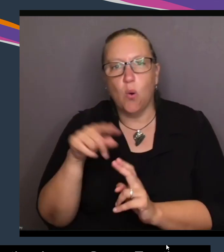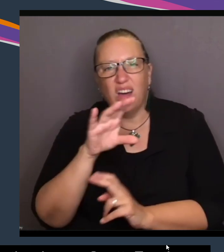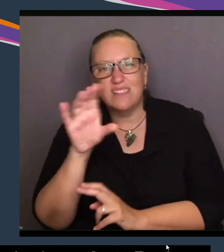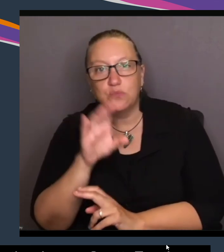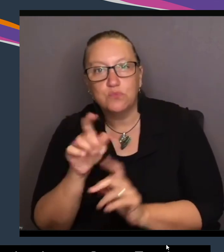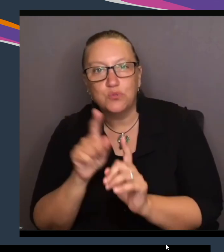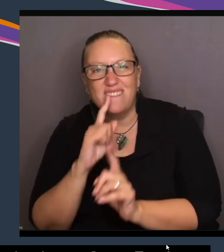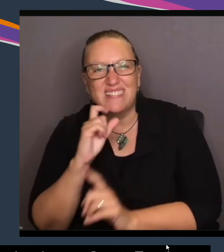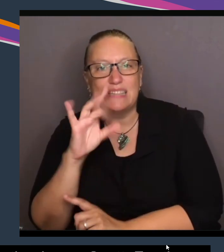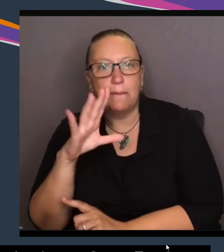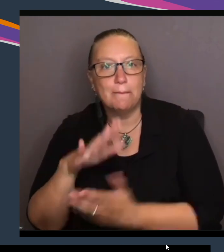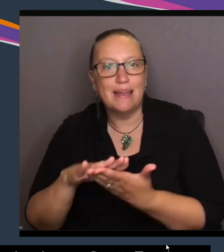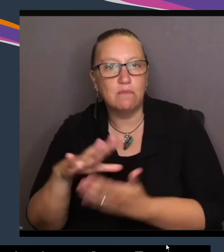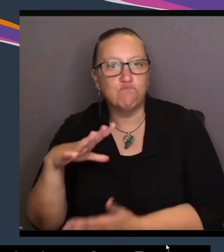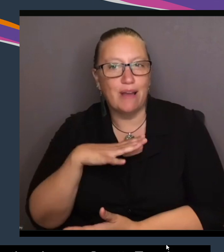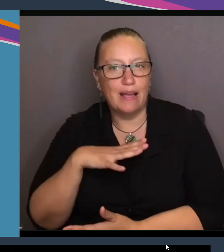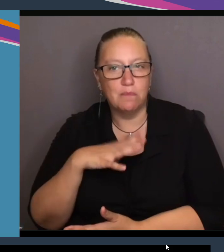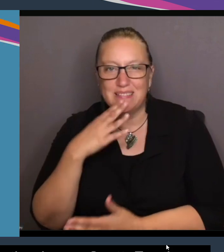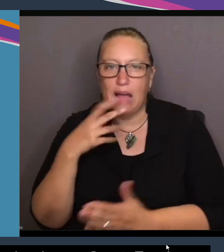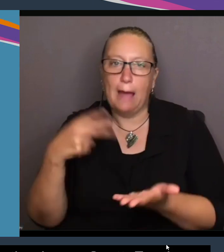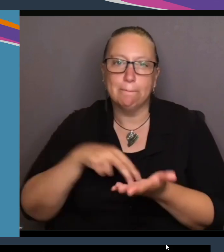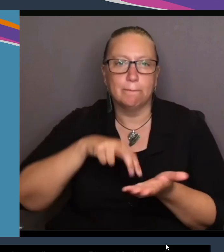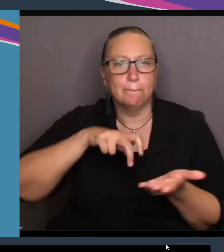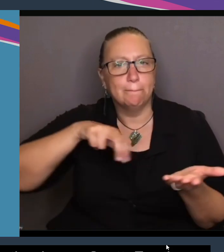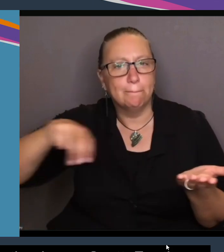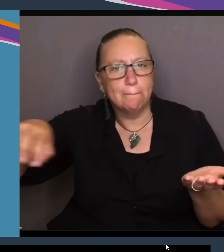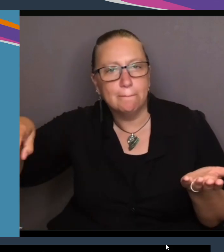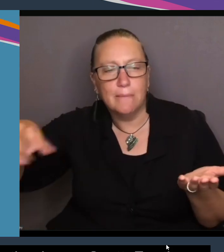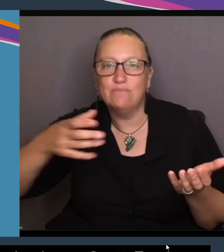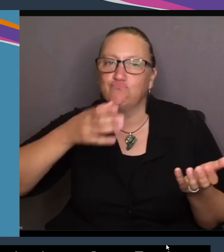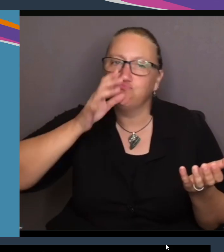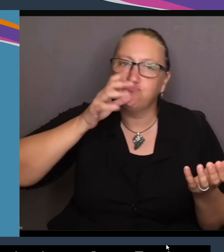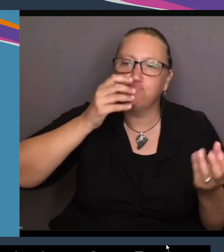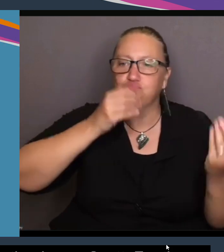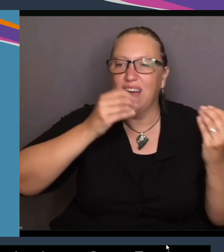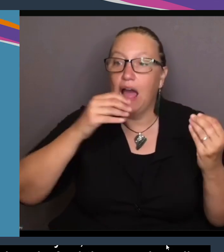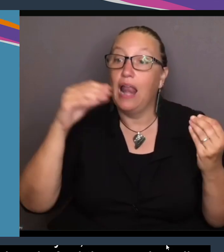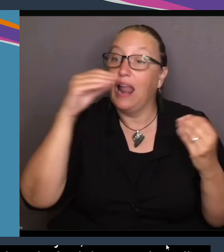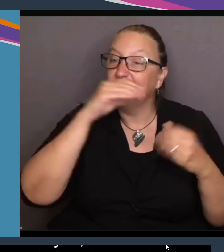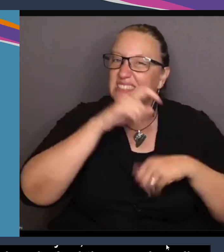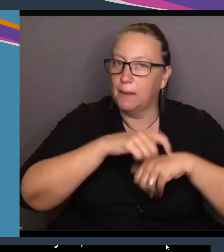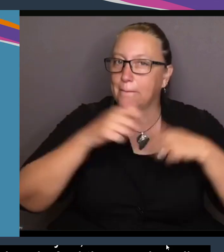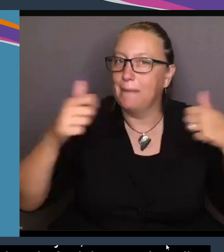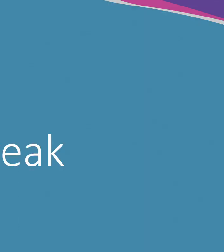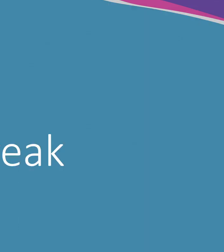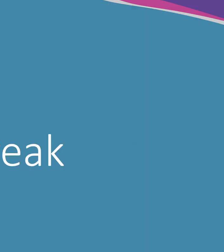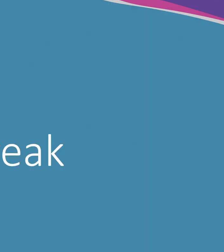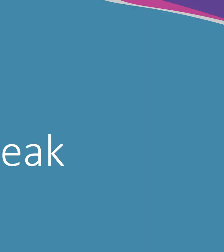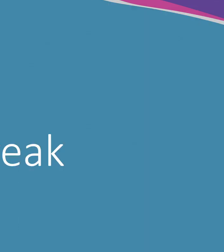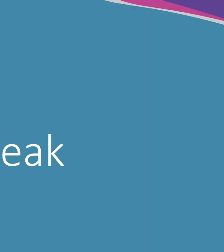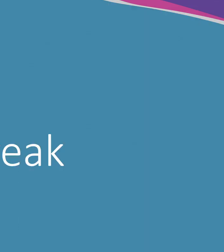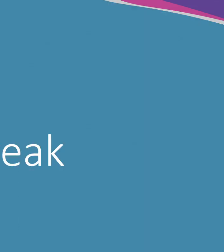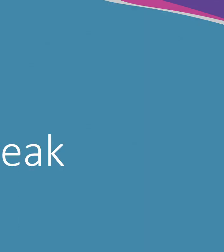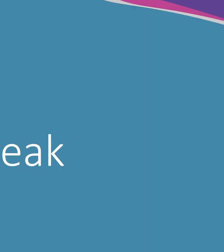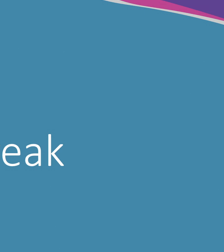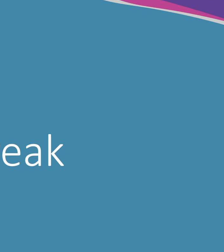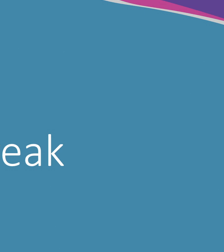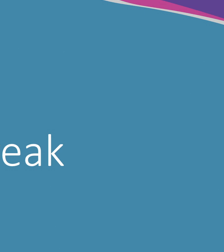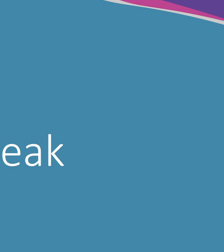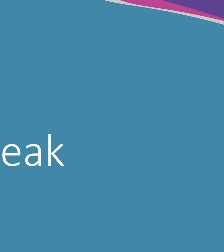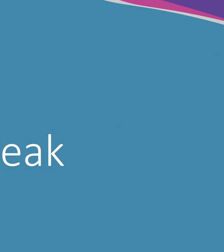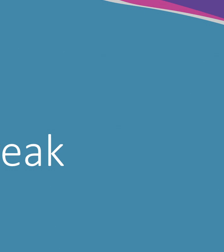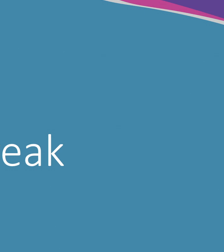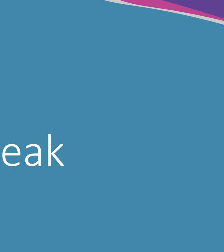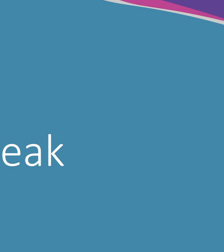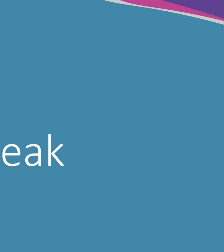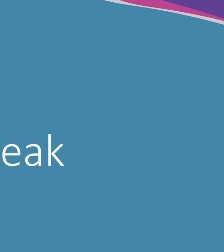some refreshments, but there will be lots of time for mingling at lunch, so we will be herding you like